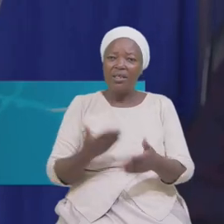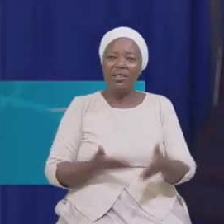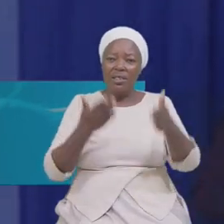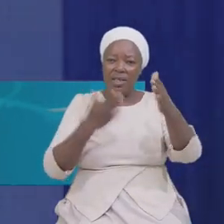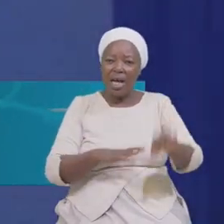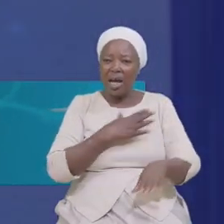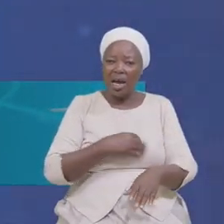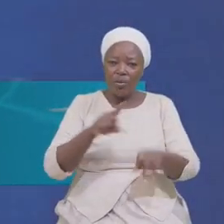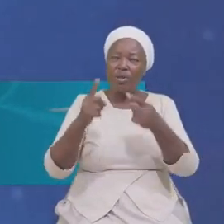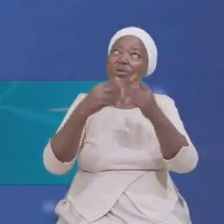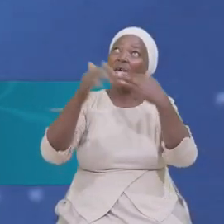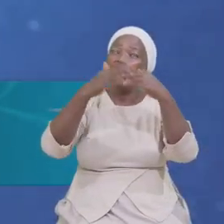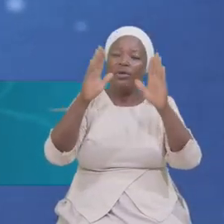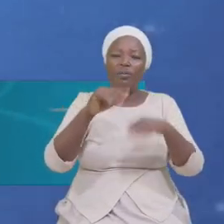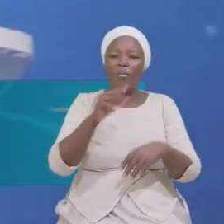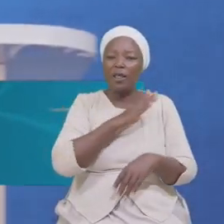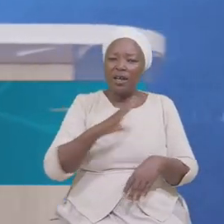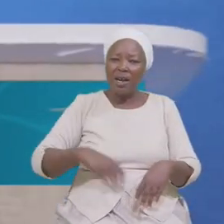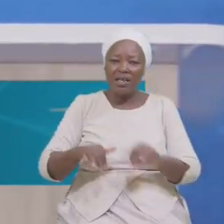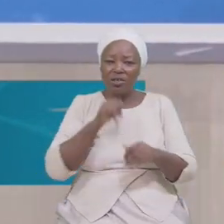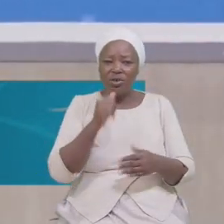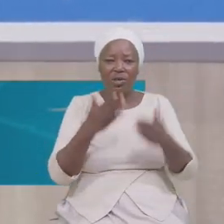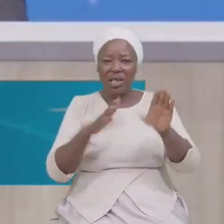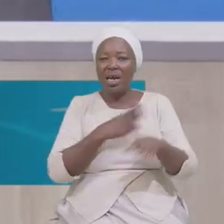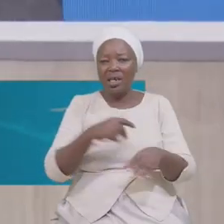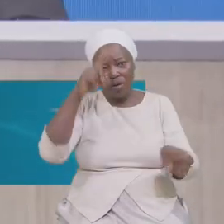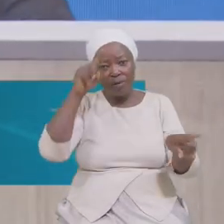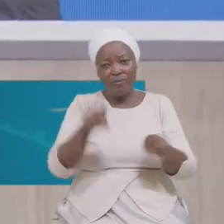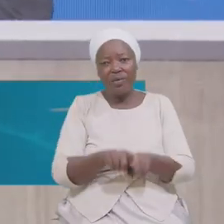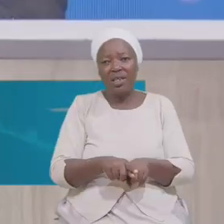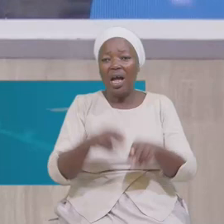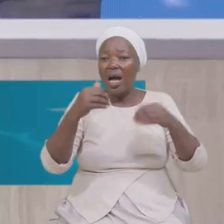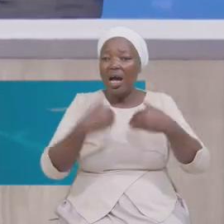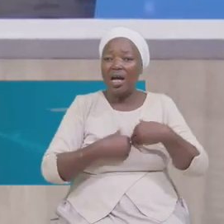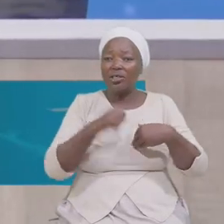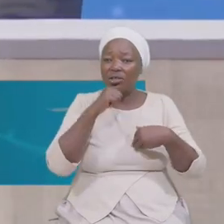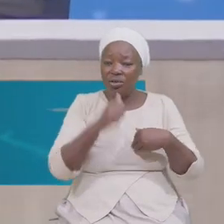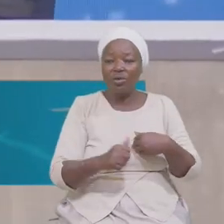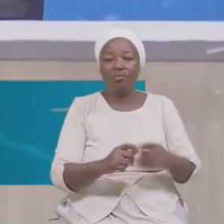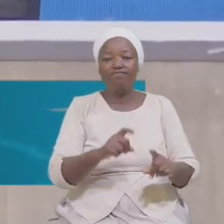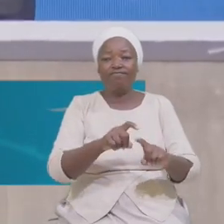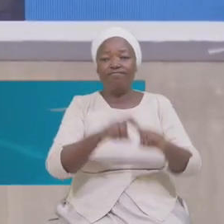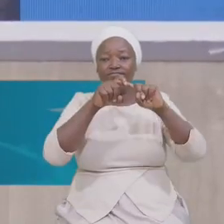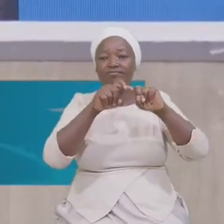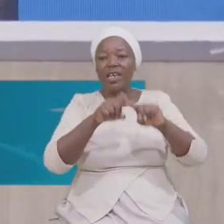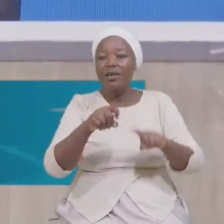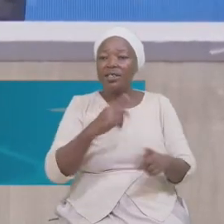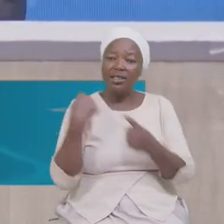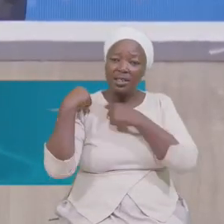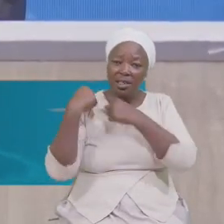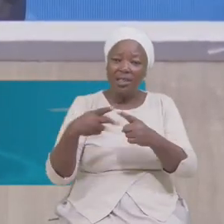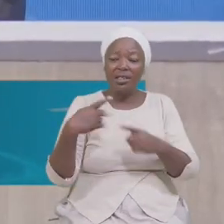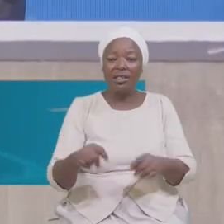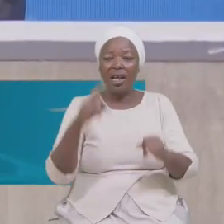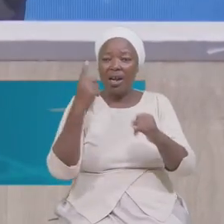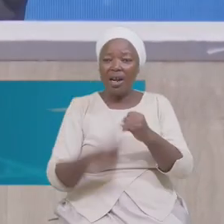He didn't die, and the covenant has not been suspended since the last apostle